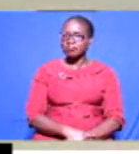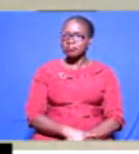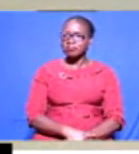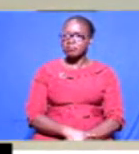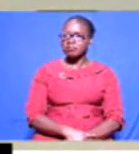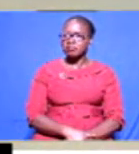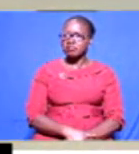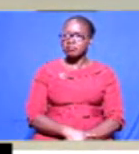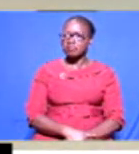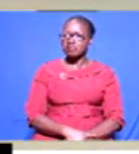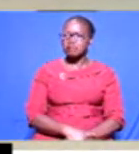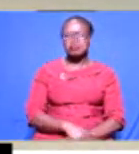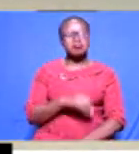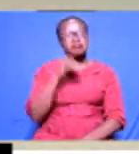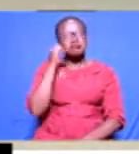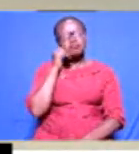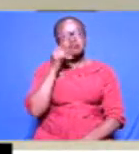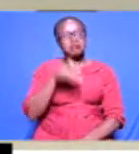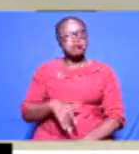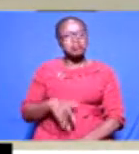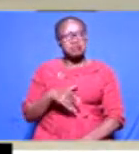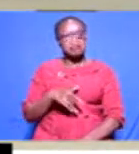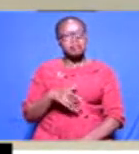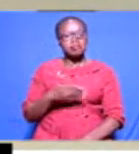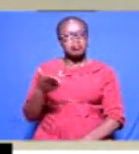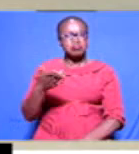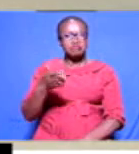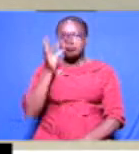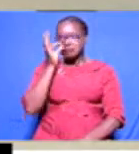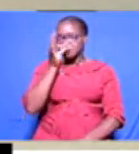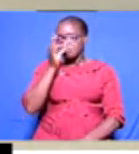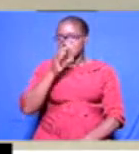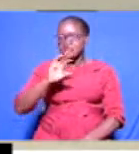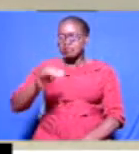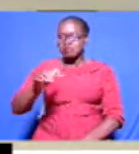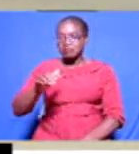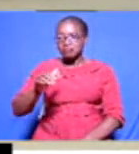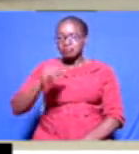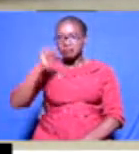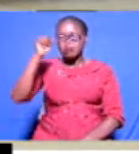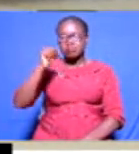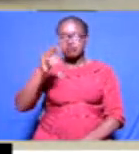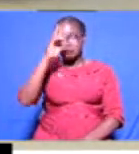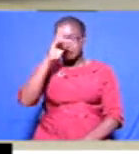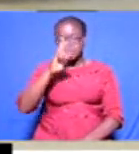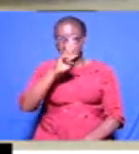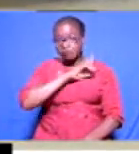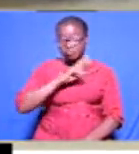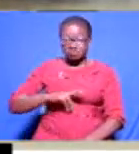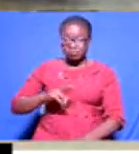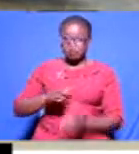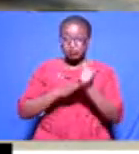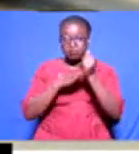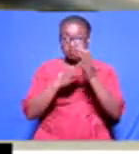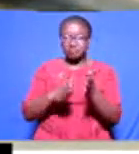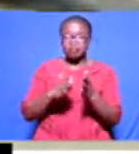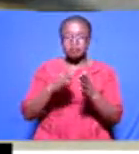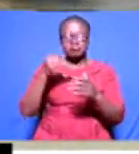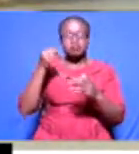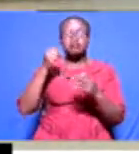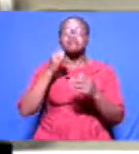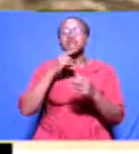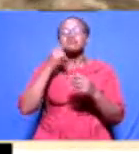Somber mood continues to engulf in Othaya, Nyeri County, as political and religious leaders and residents mourn the demise of former President